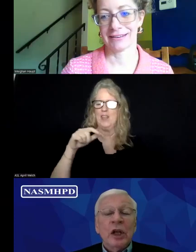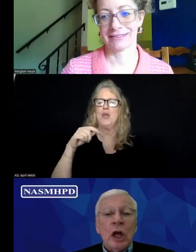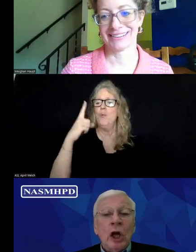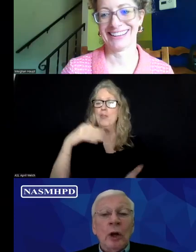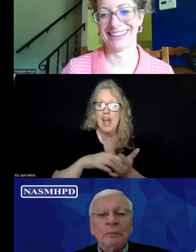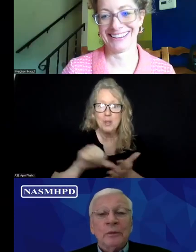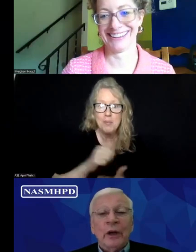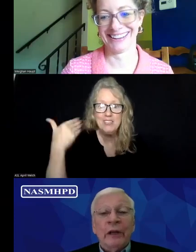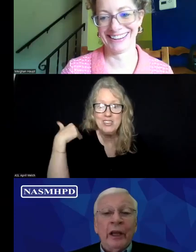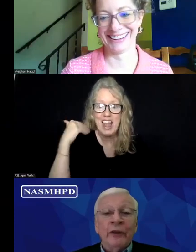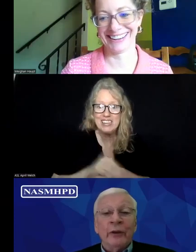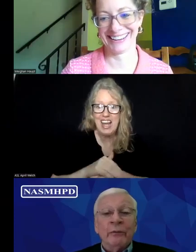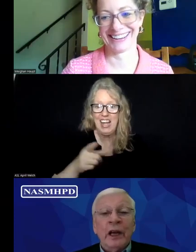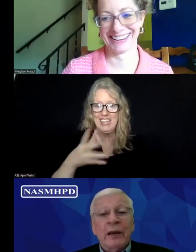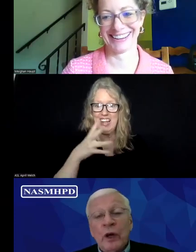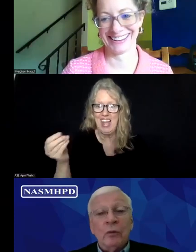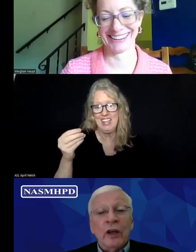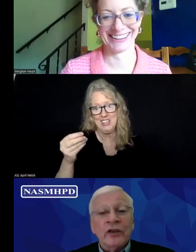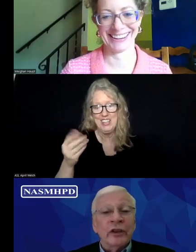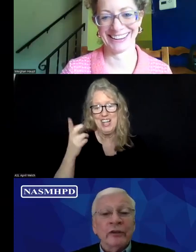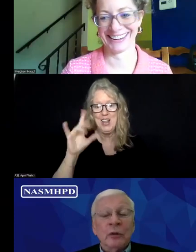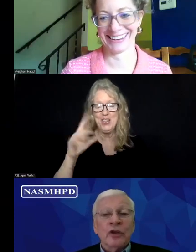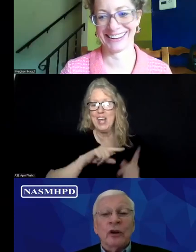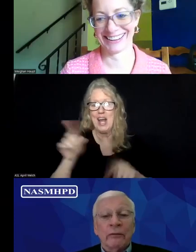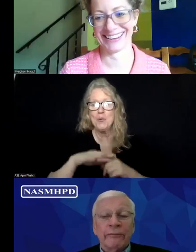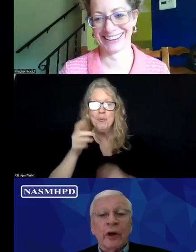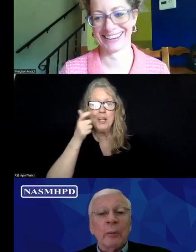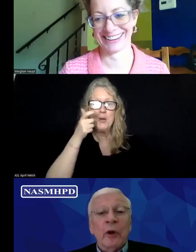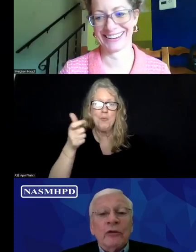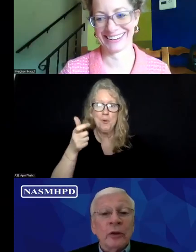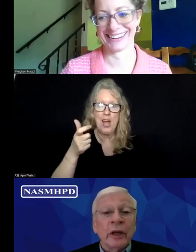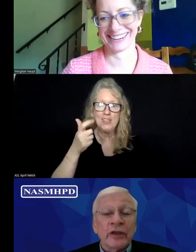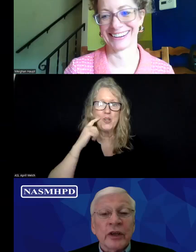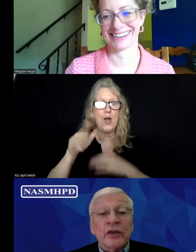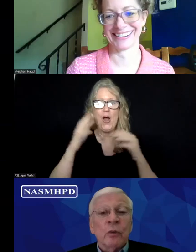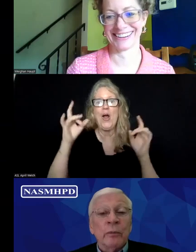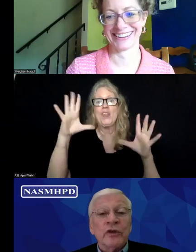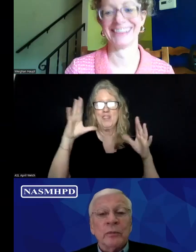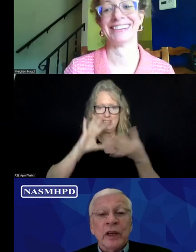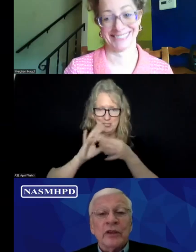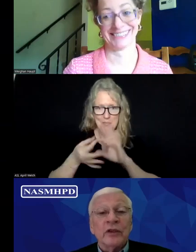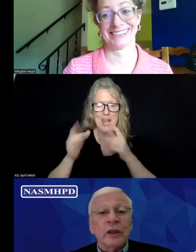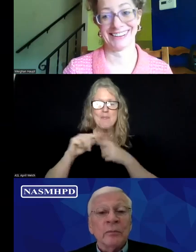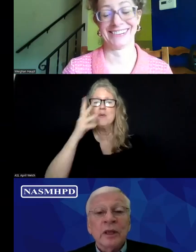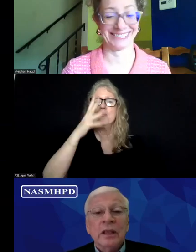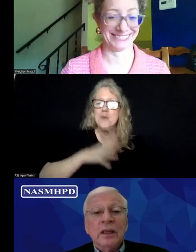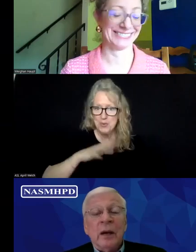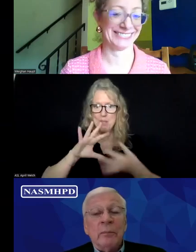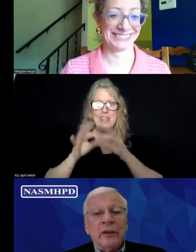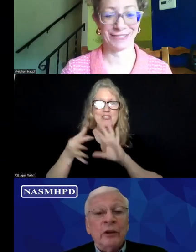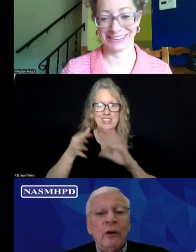night. And then I went and watched our phenomenal women's gymnastics